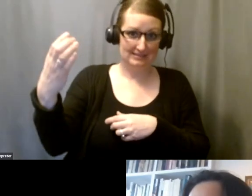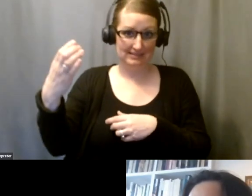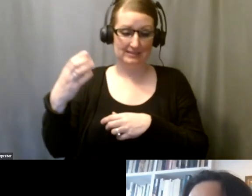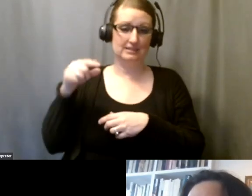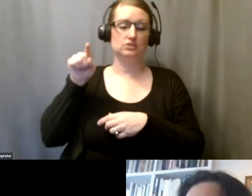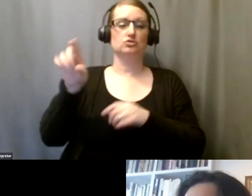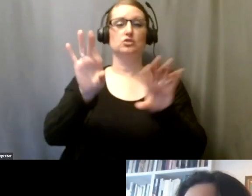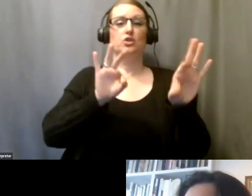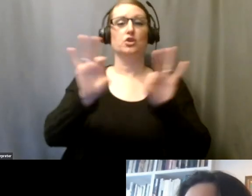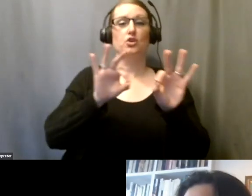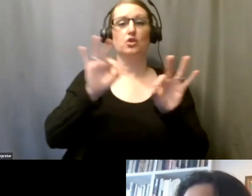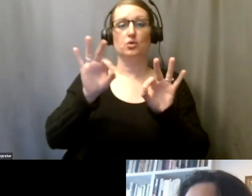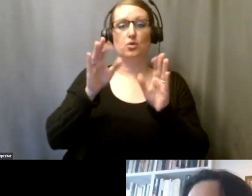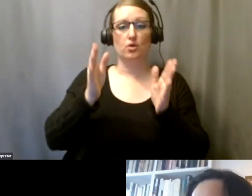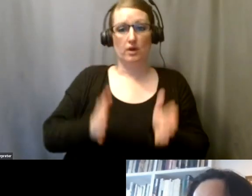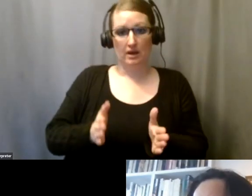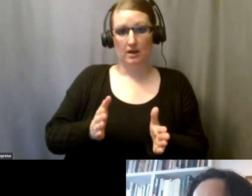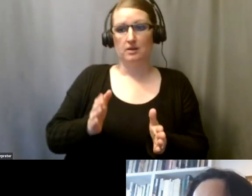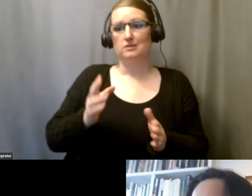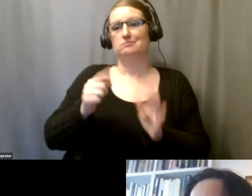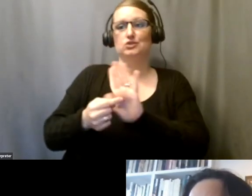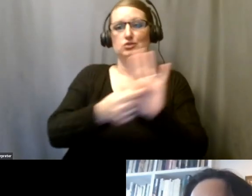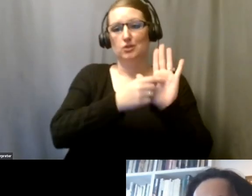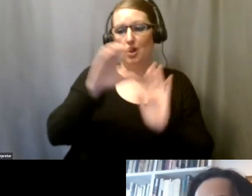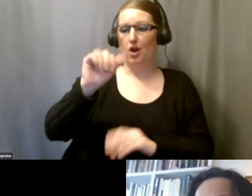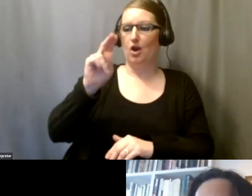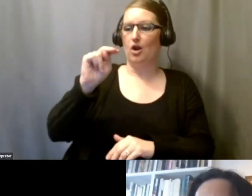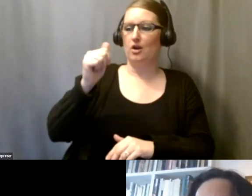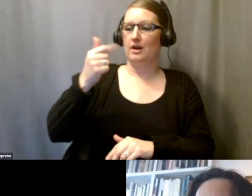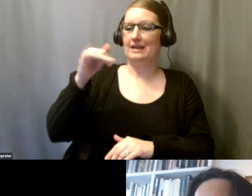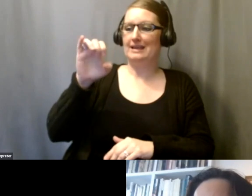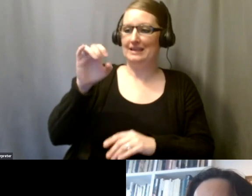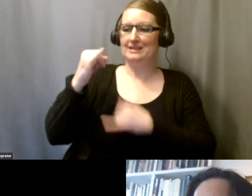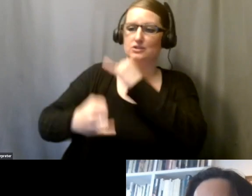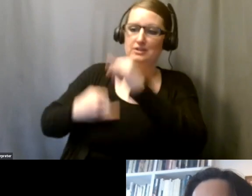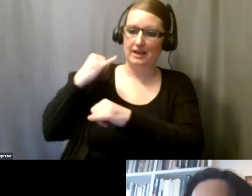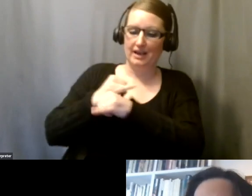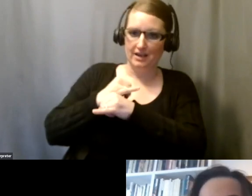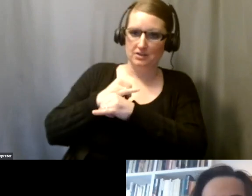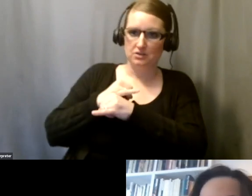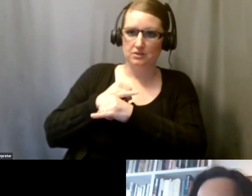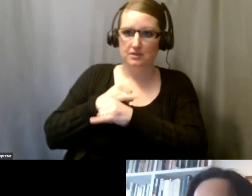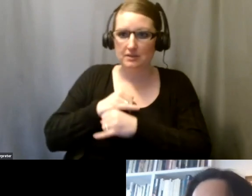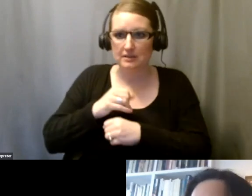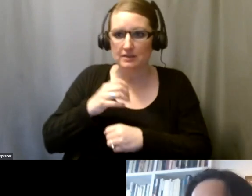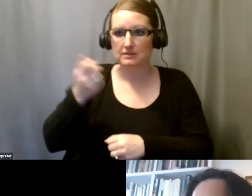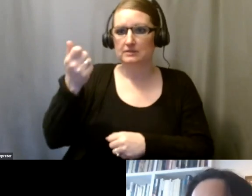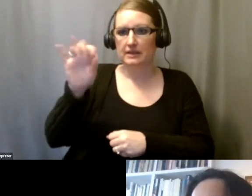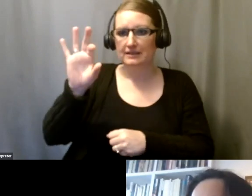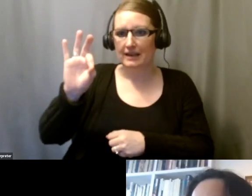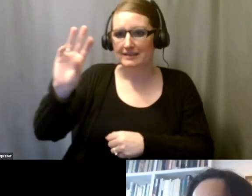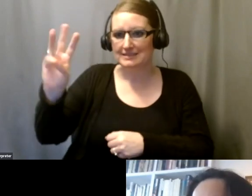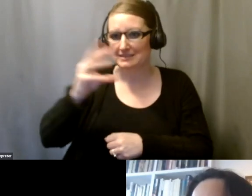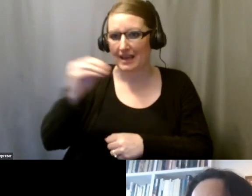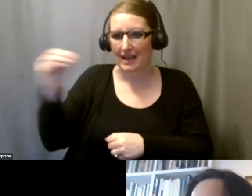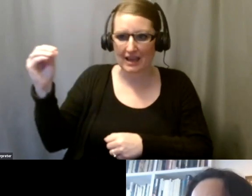curated numerous major shows, including the Carnegie International, the Biennial of Sydney 1996, and